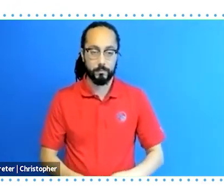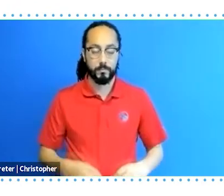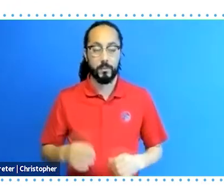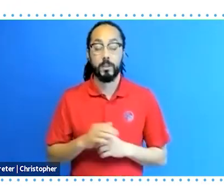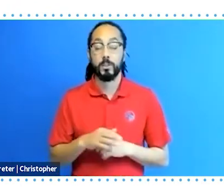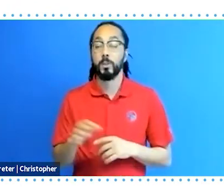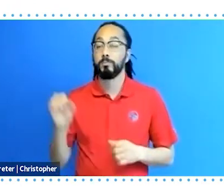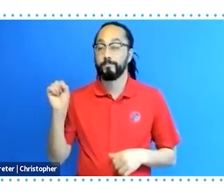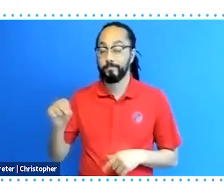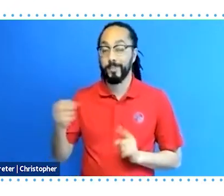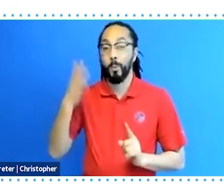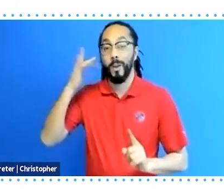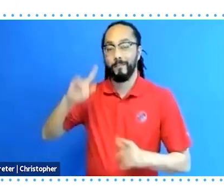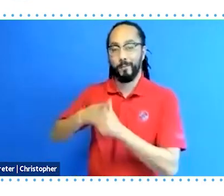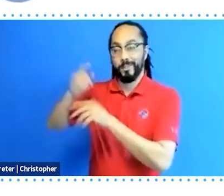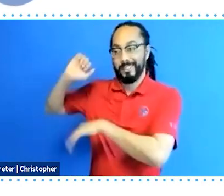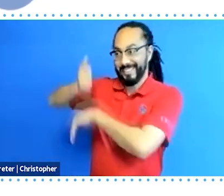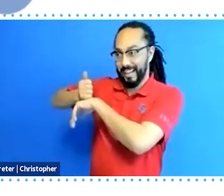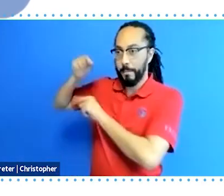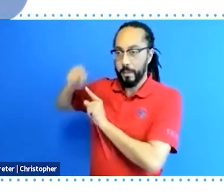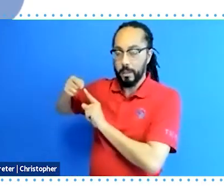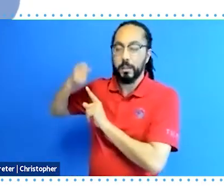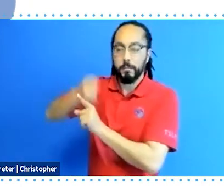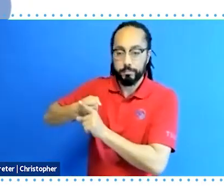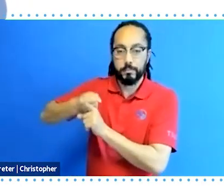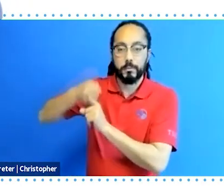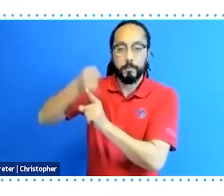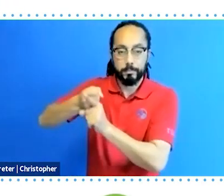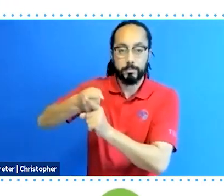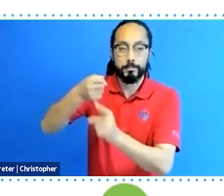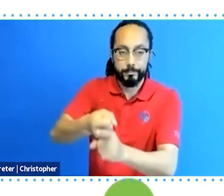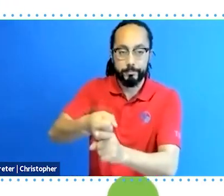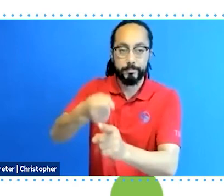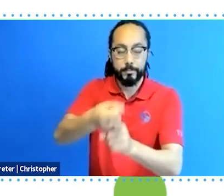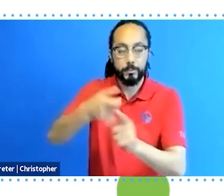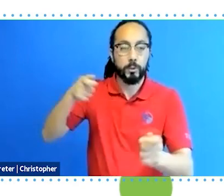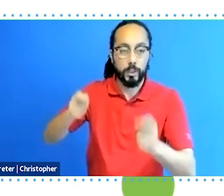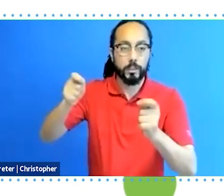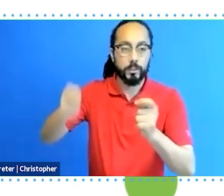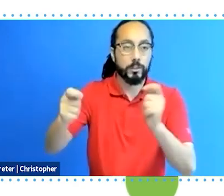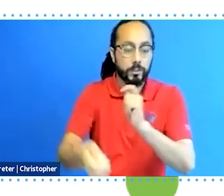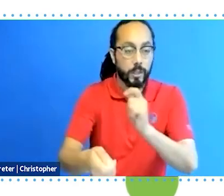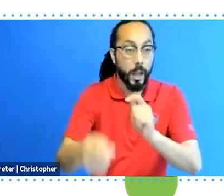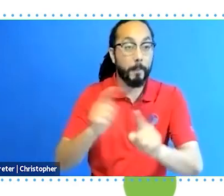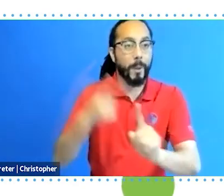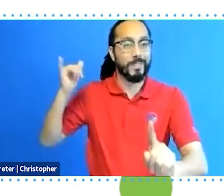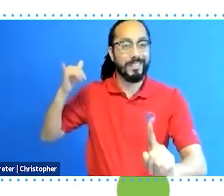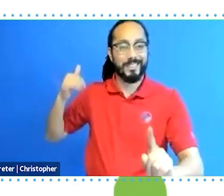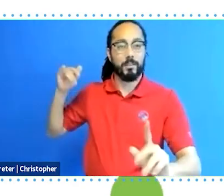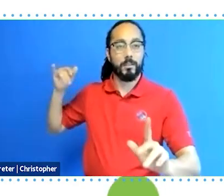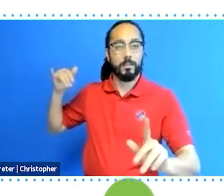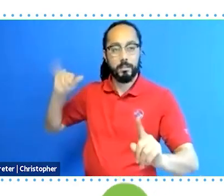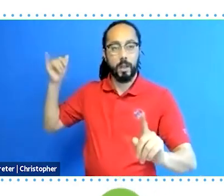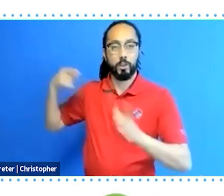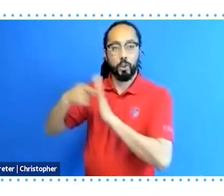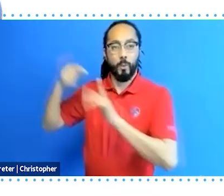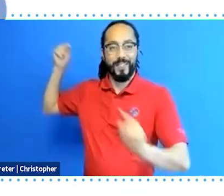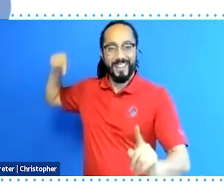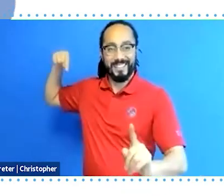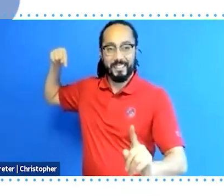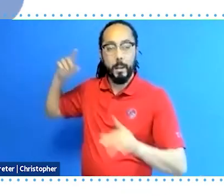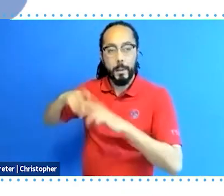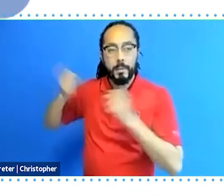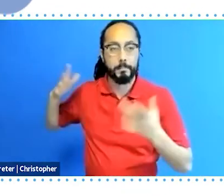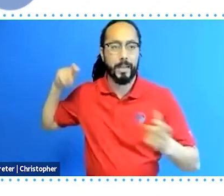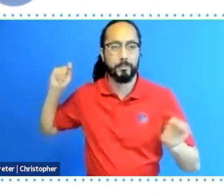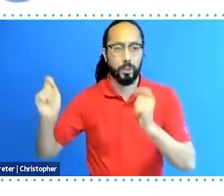therefore this and therefore this and therefore this, and a number of things have changed, but we're still reflecting this. And so it is a good question